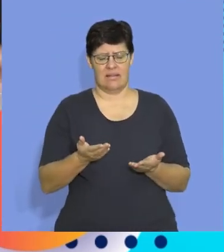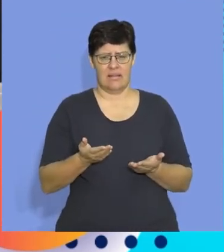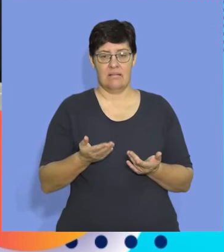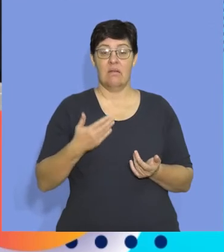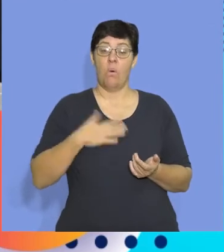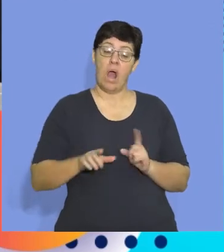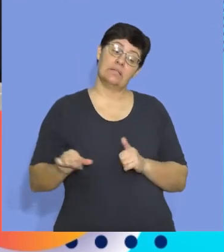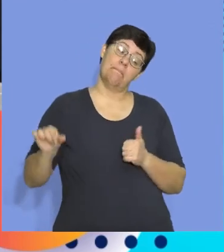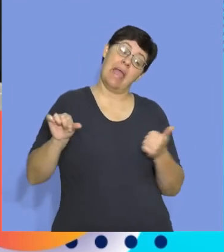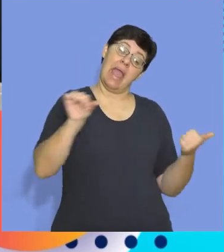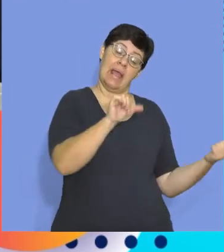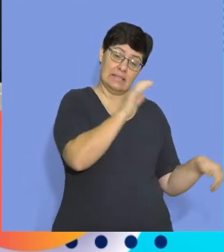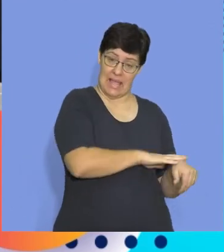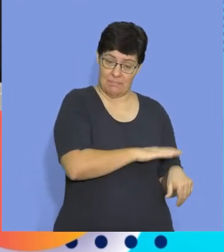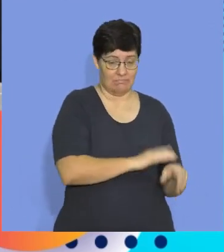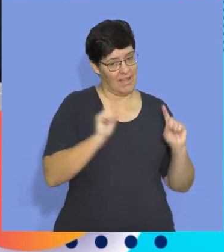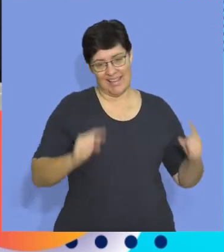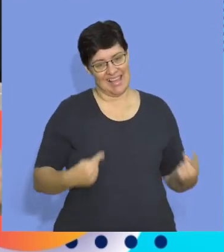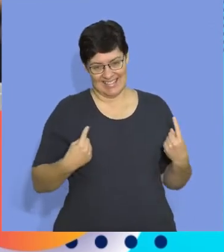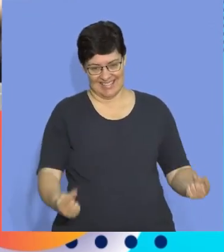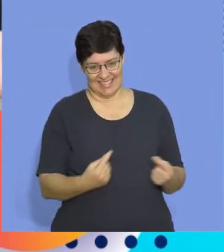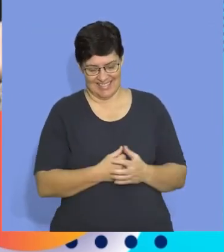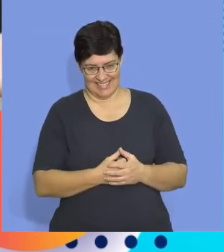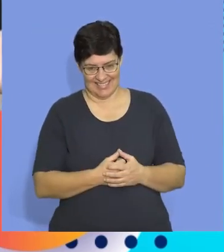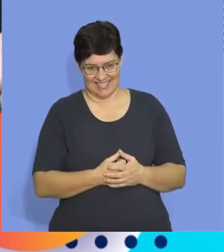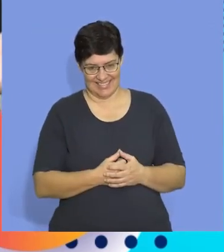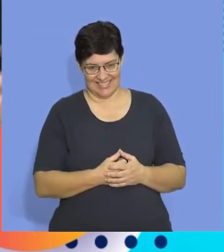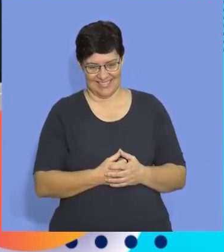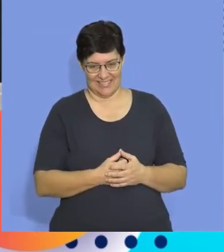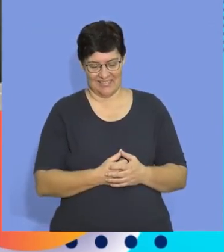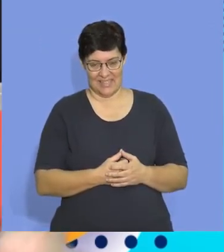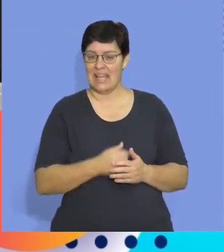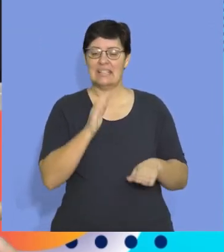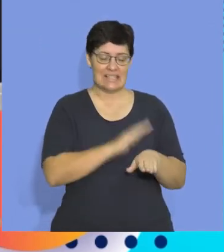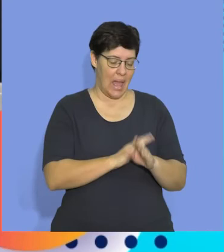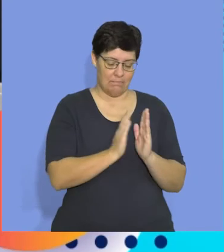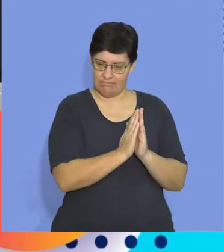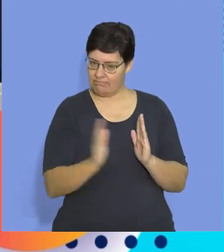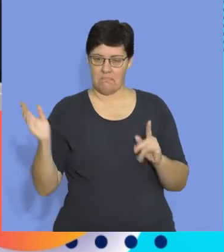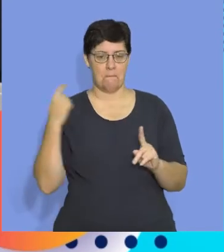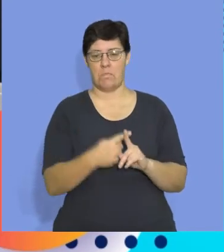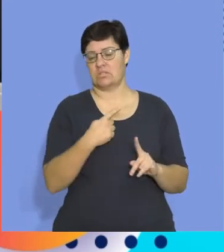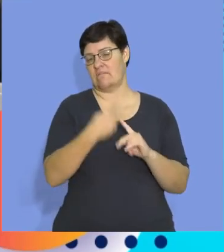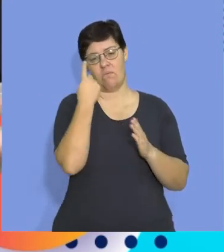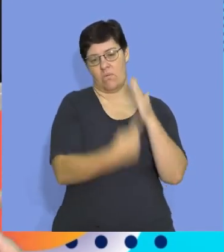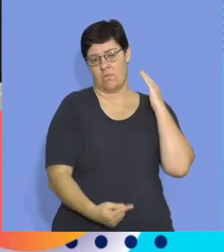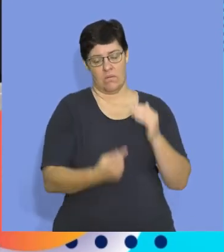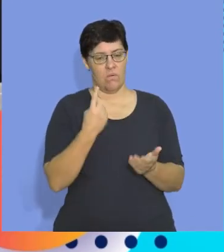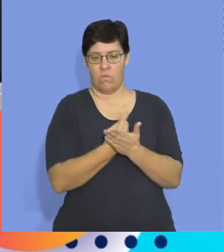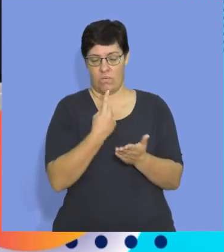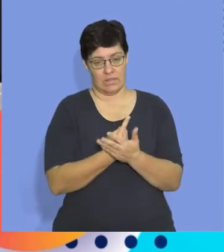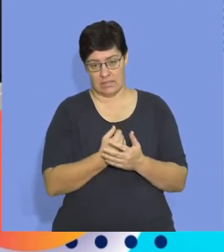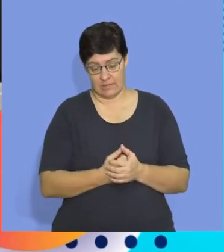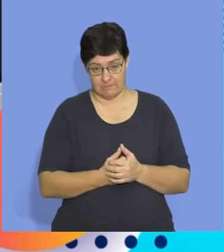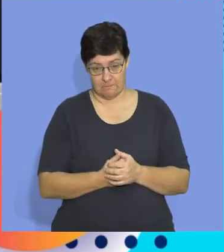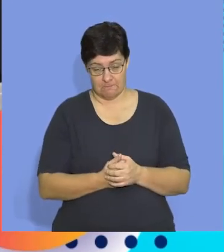would love time to go backwards, it can't. It doesn't have a direction. Time is just time.